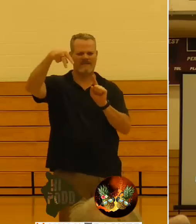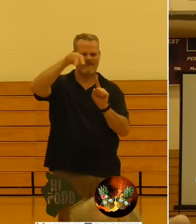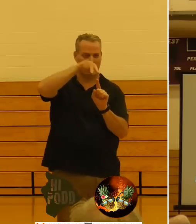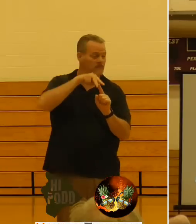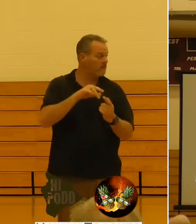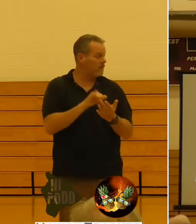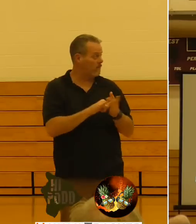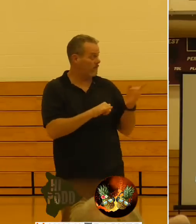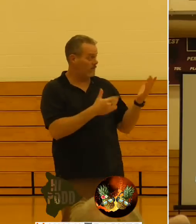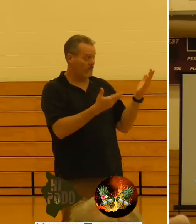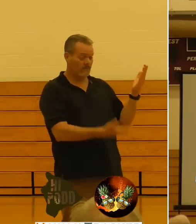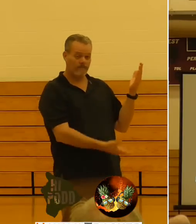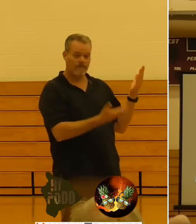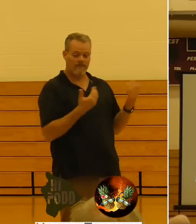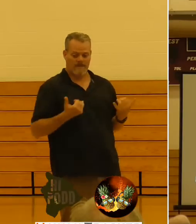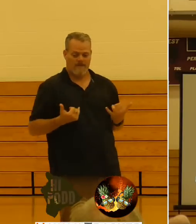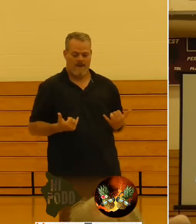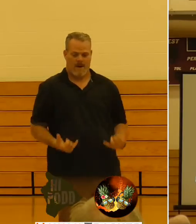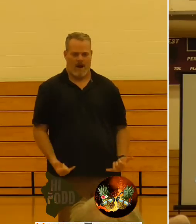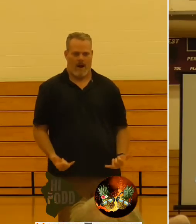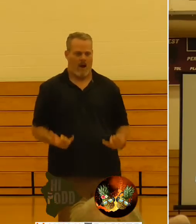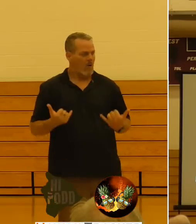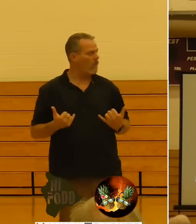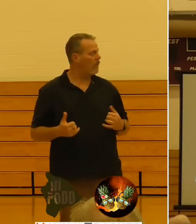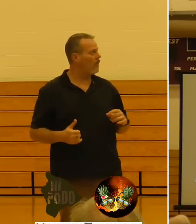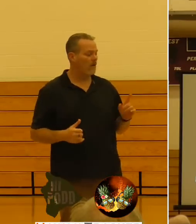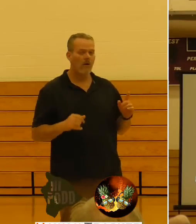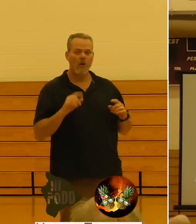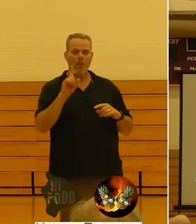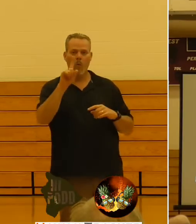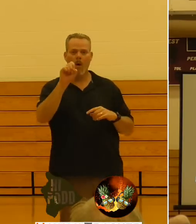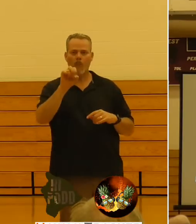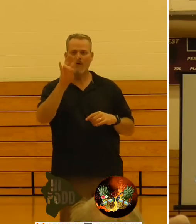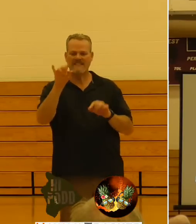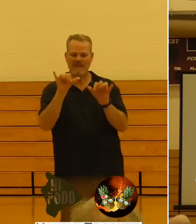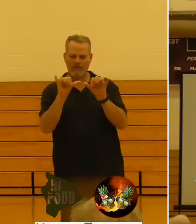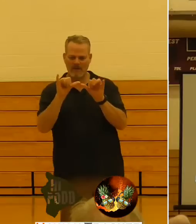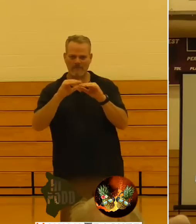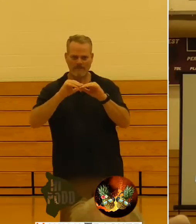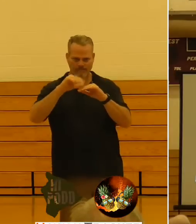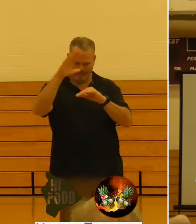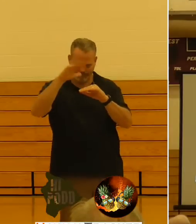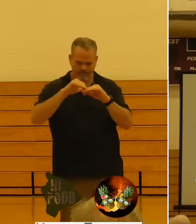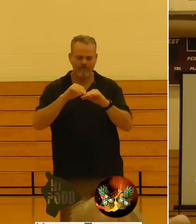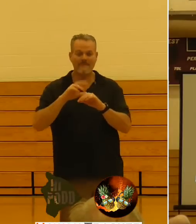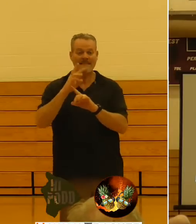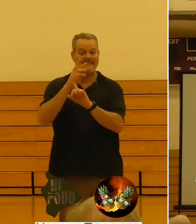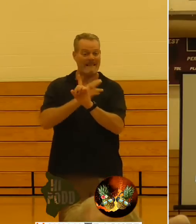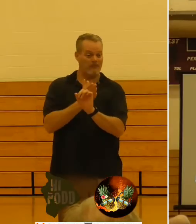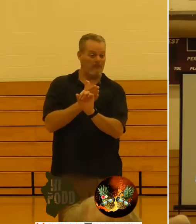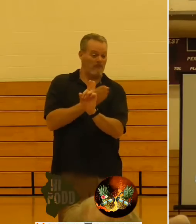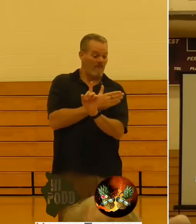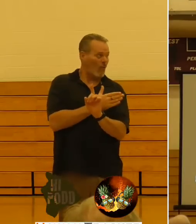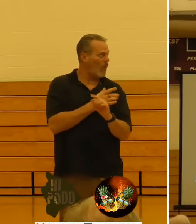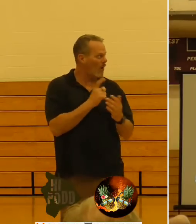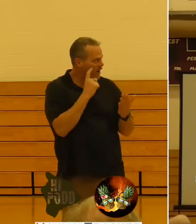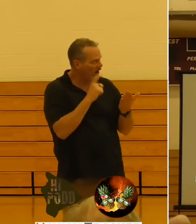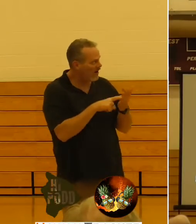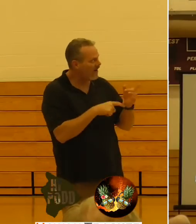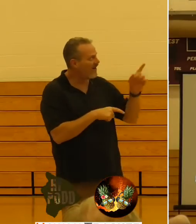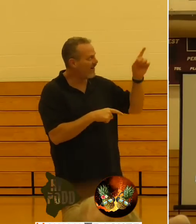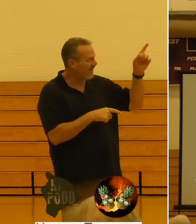right now with a cutoff of 1.7, looking at 6 months prior to. So you can see it's building